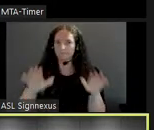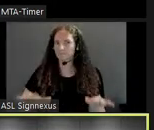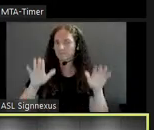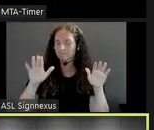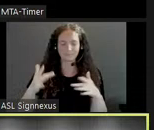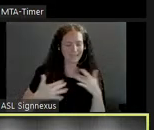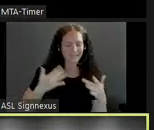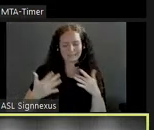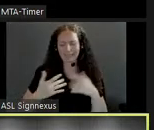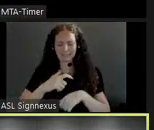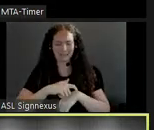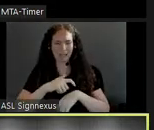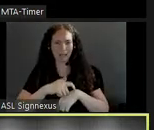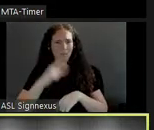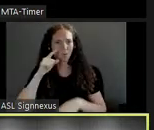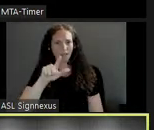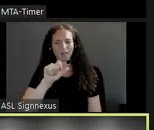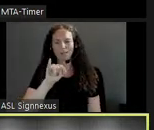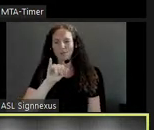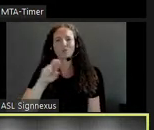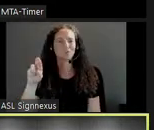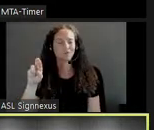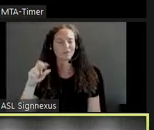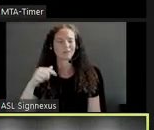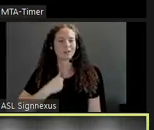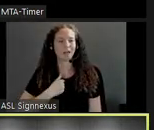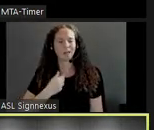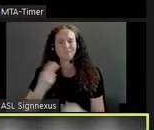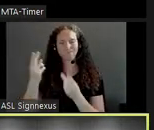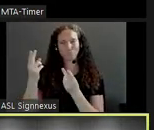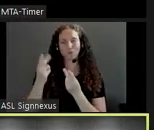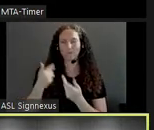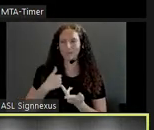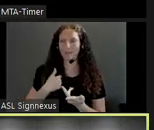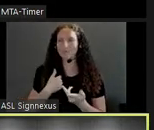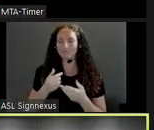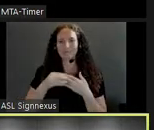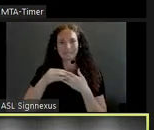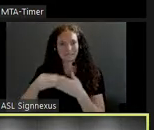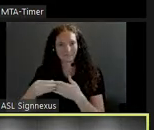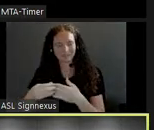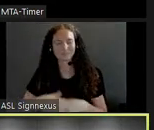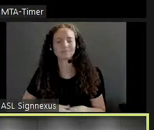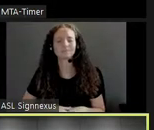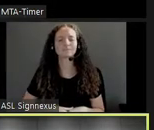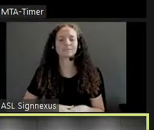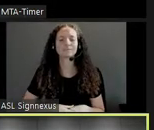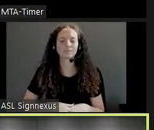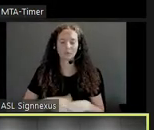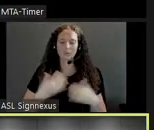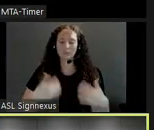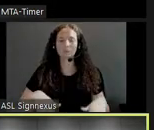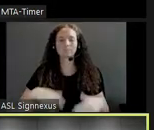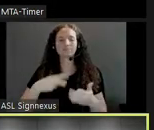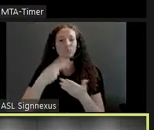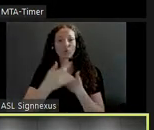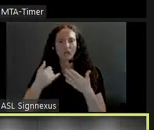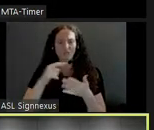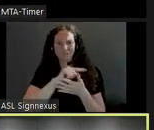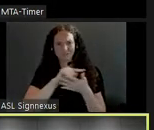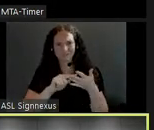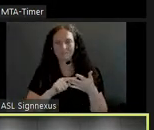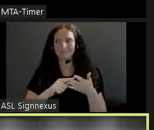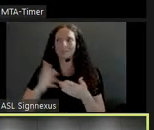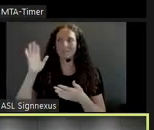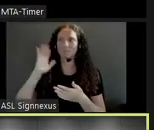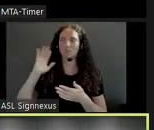Long Island Railroad, and it's an honor for me to be leading the Long Island Railroad. It is a time when massive transformational projects that have long been promised